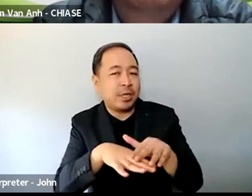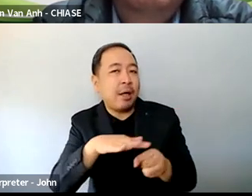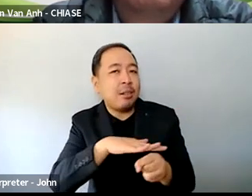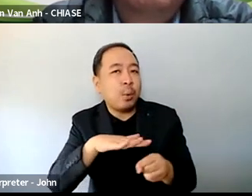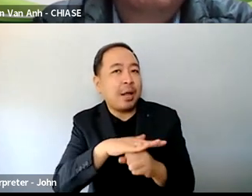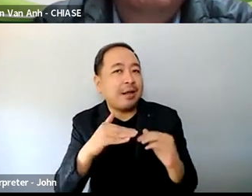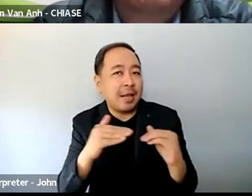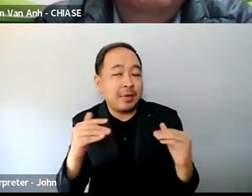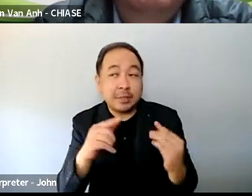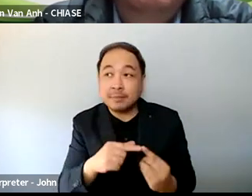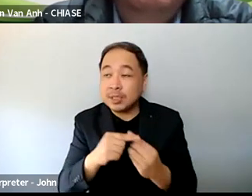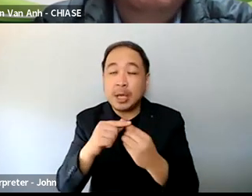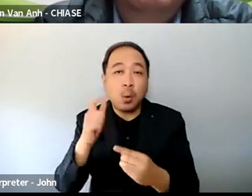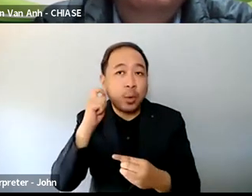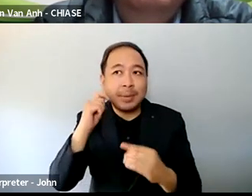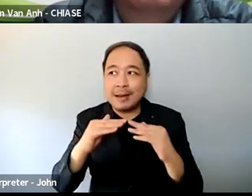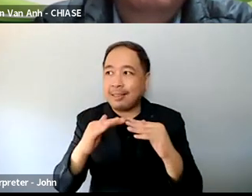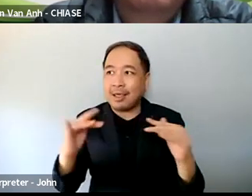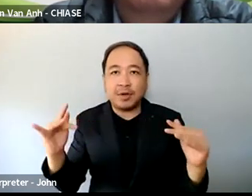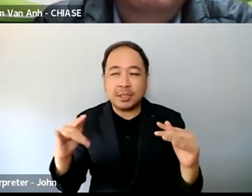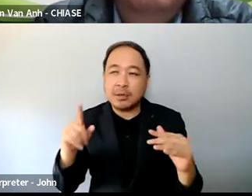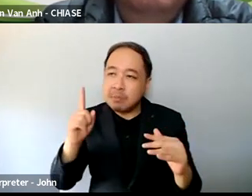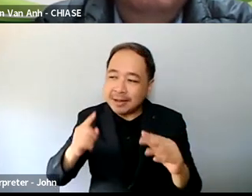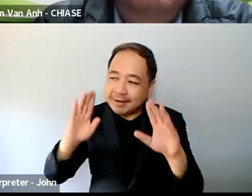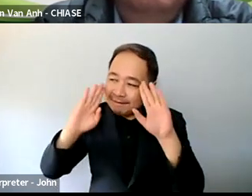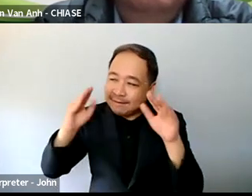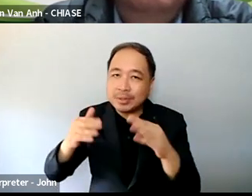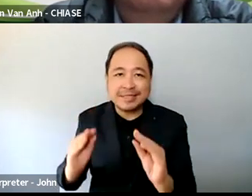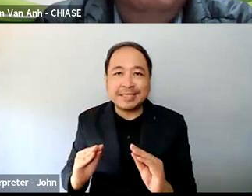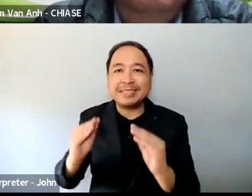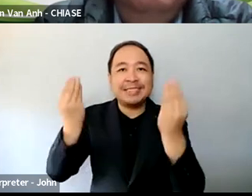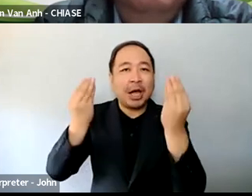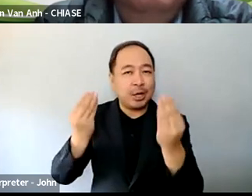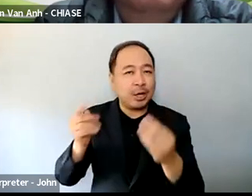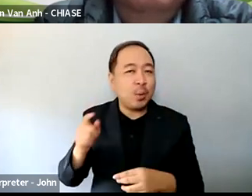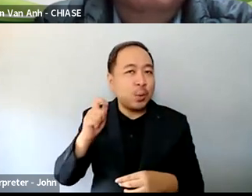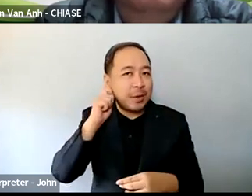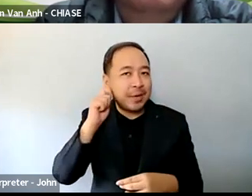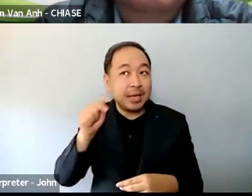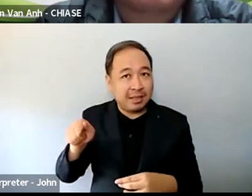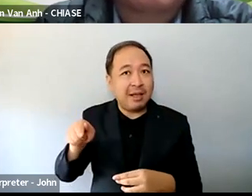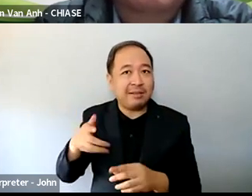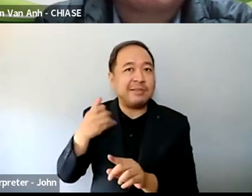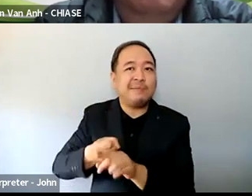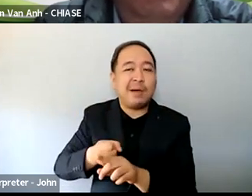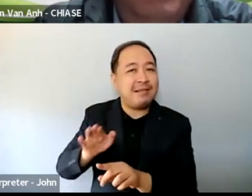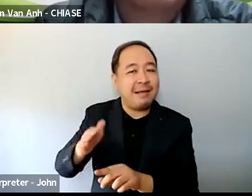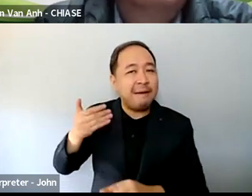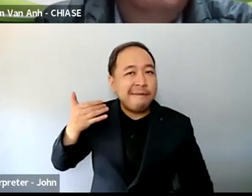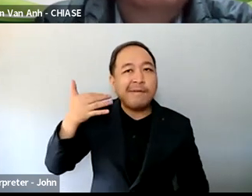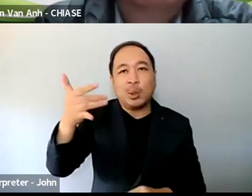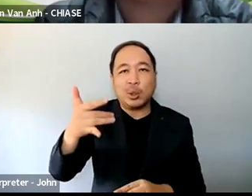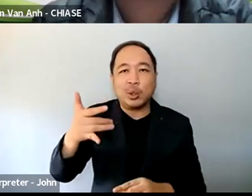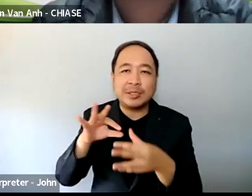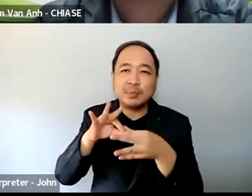all diversities, with a focus on young women, because this is about their future when it comes to the climate crisis. Thanks. Thank